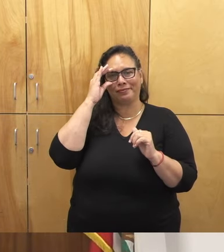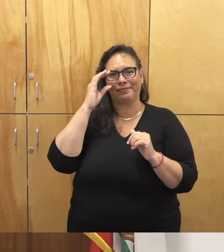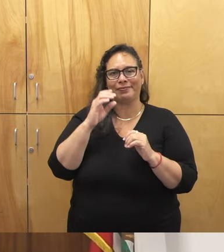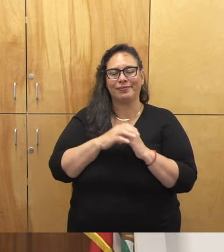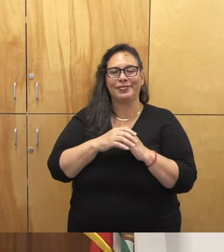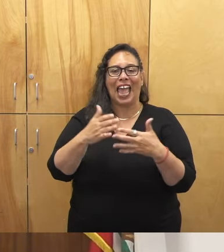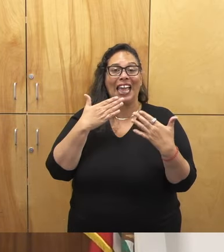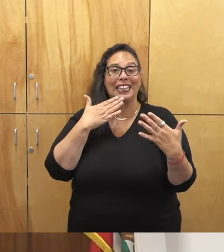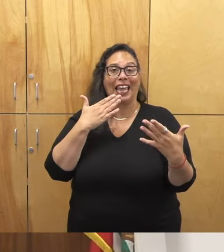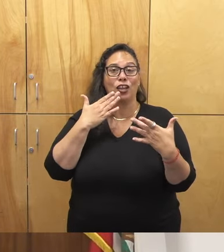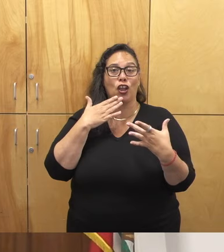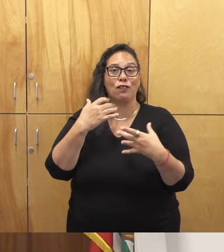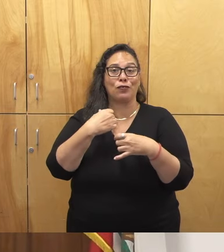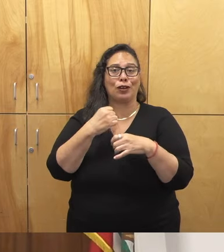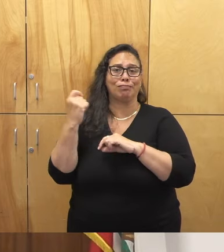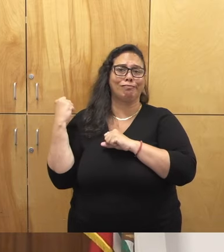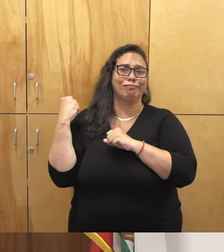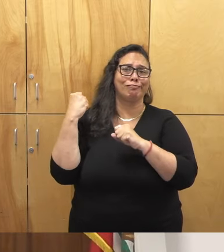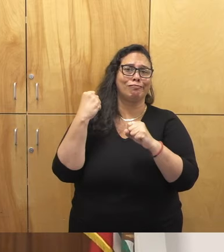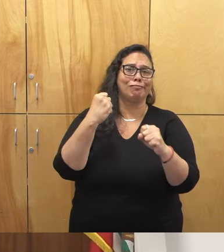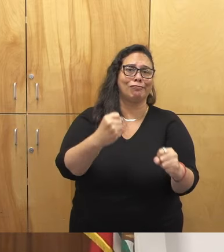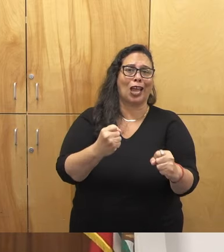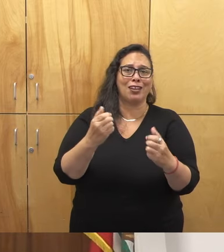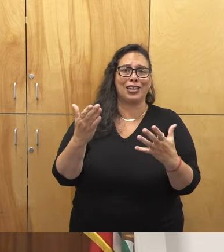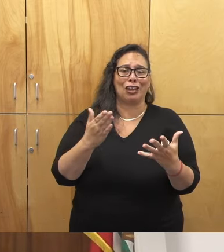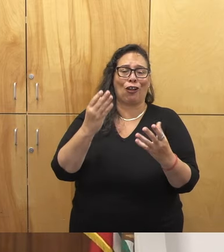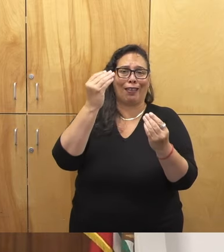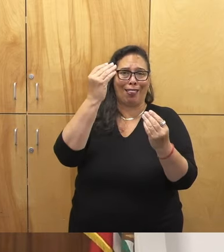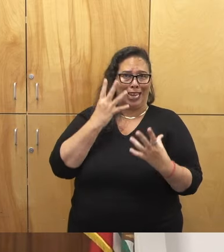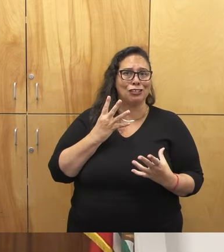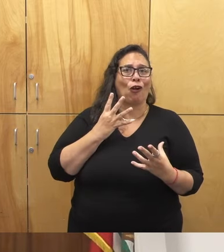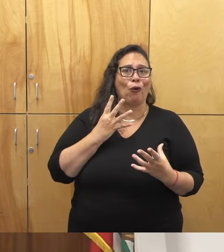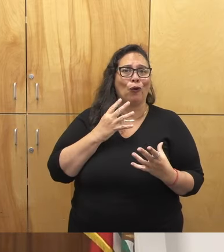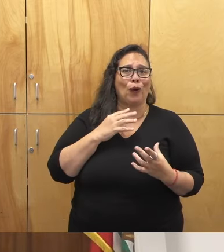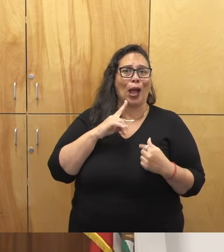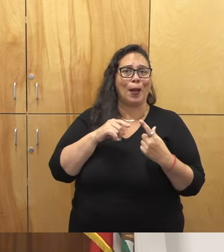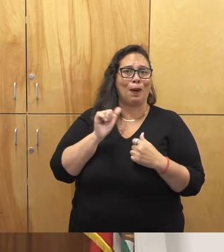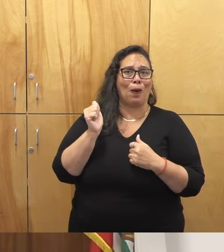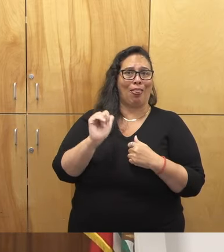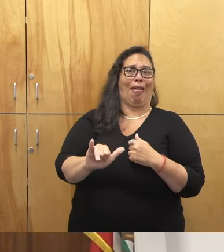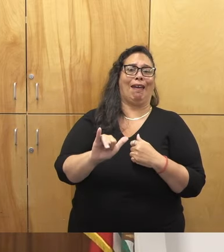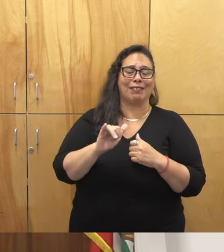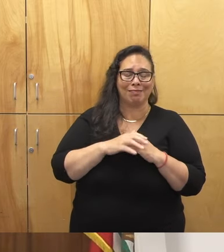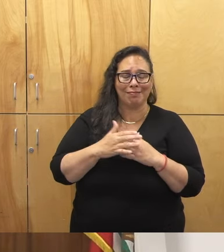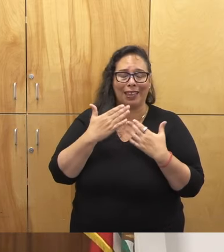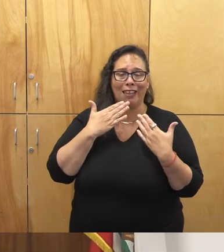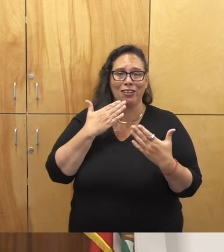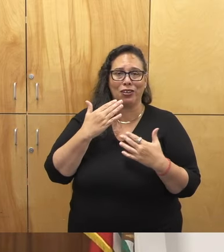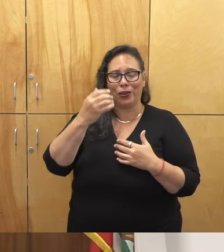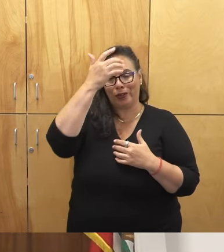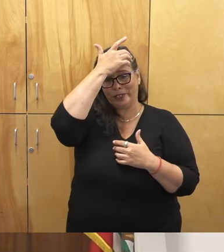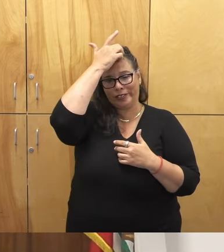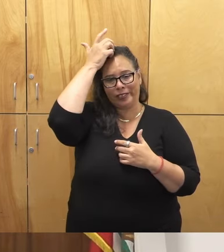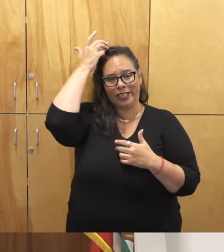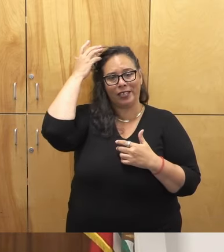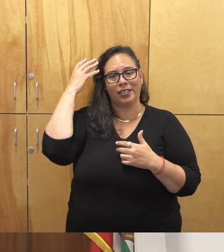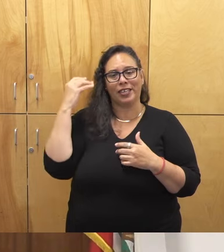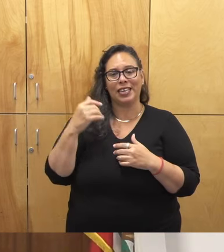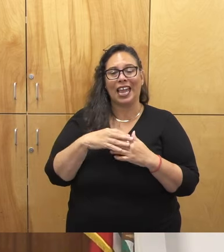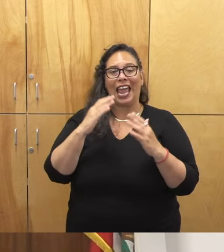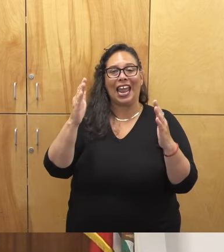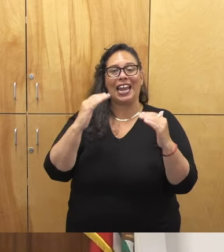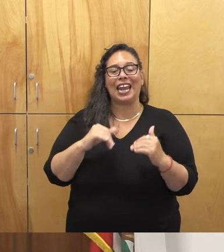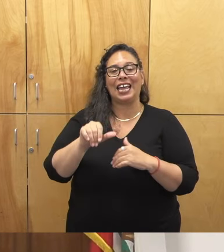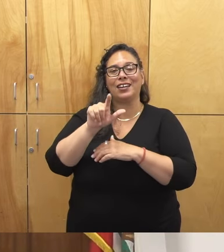Well, thank you for making the trip to let us know about all that. Thank you. Next, we have